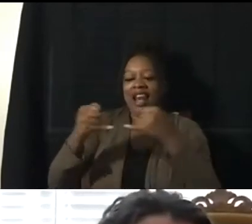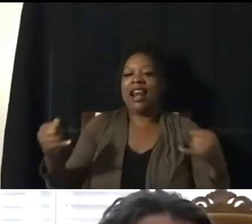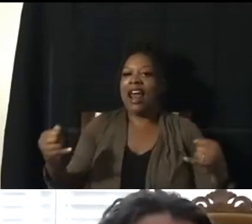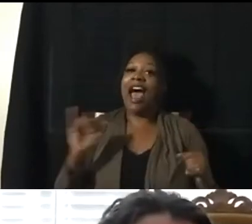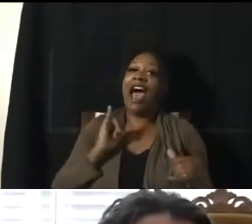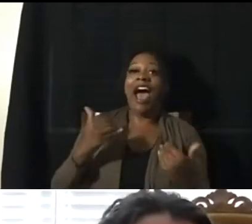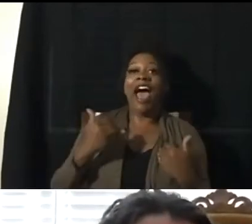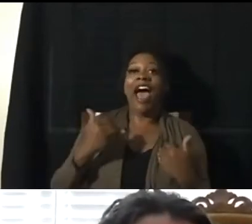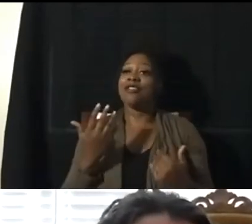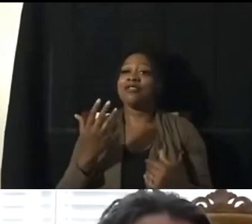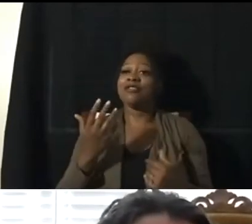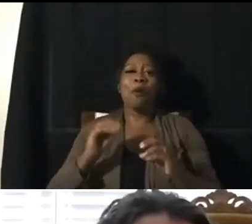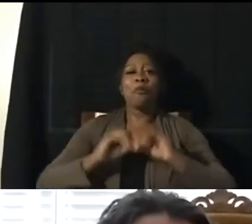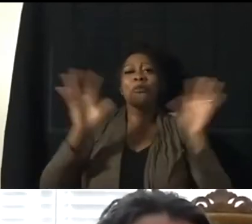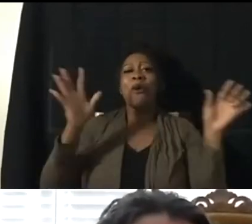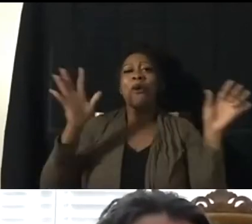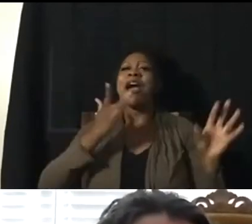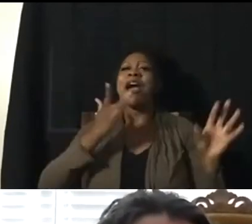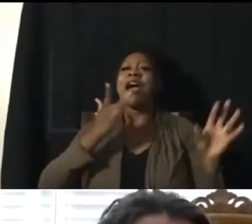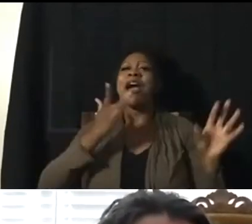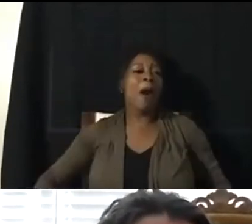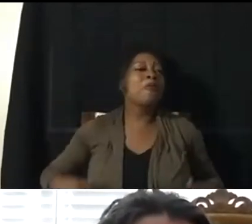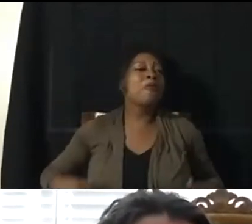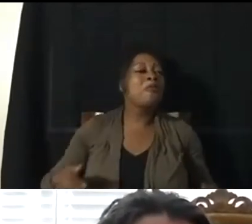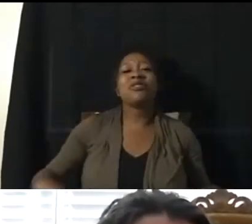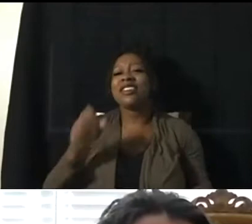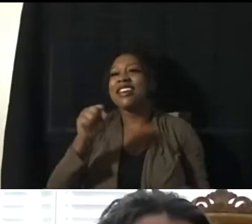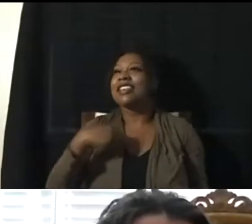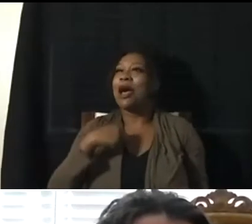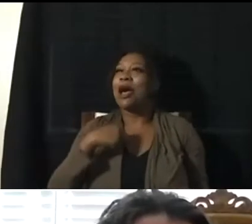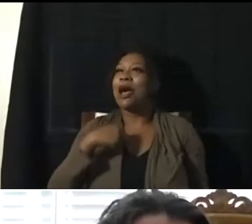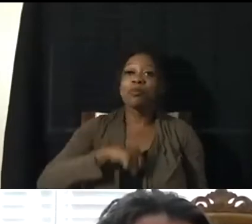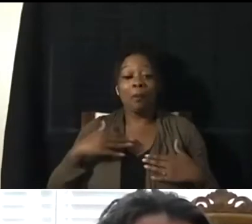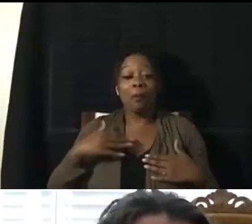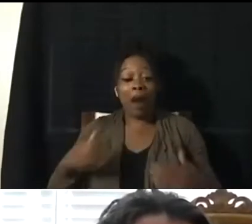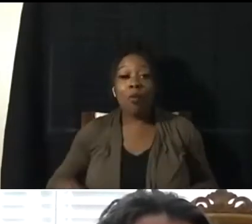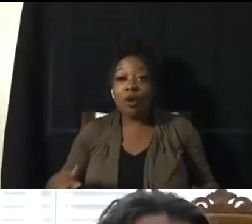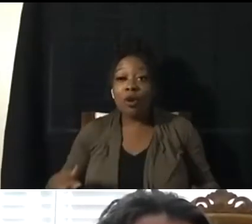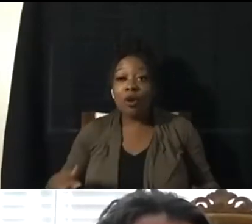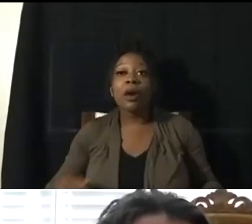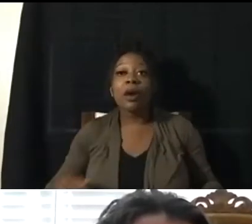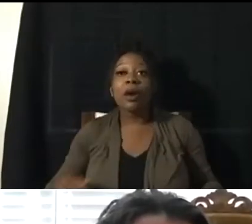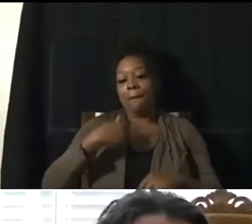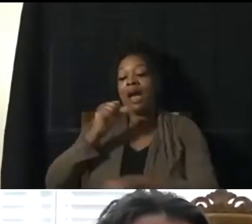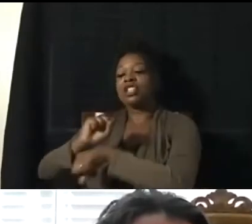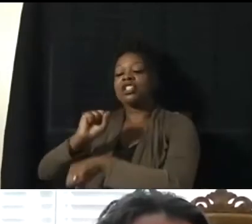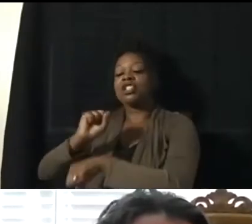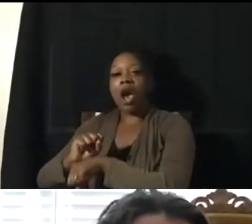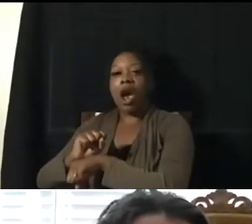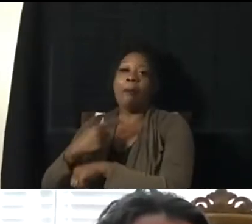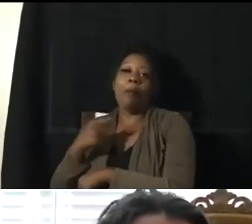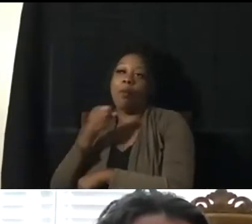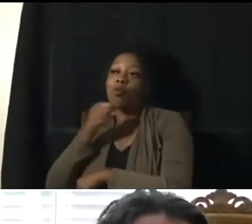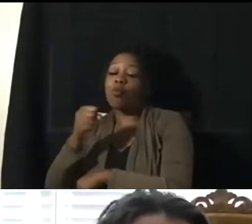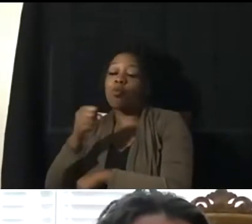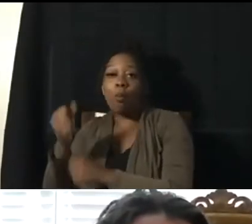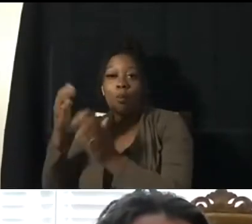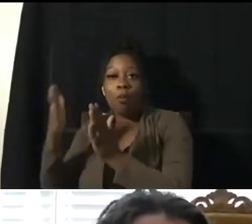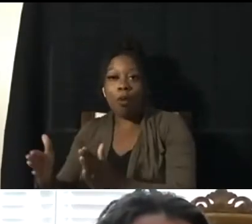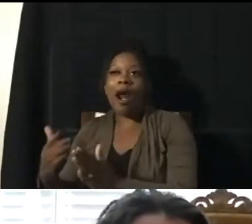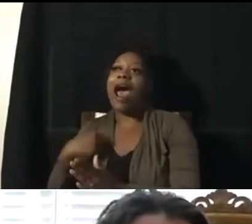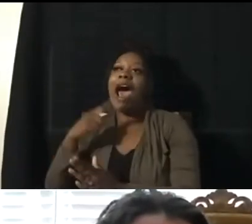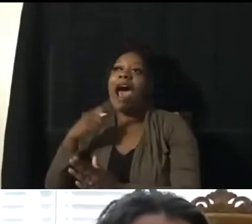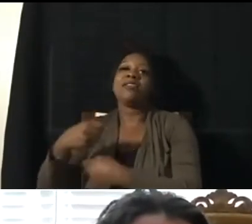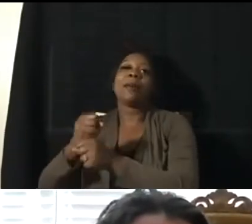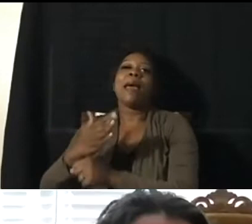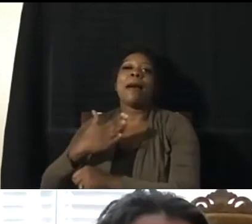proud of my wheelchair, but I also had a job to do. And as a journalist and as a reporter, I wanted to make my job and the subject